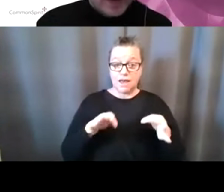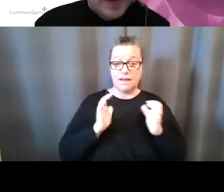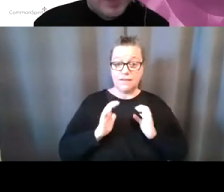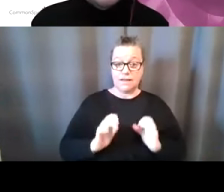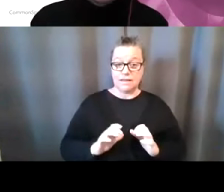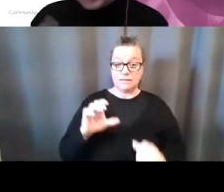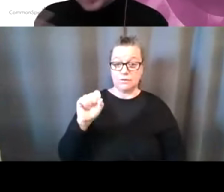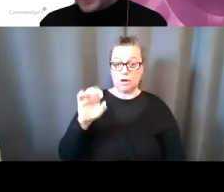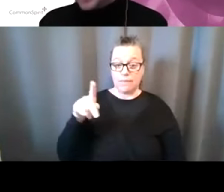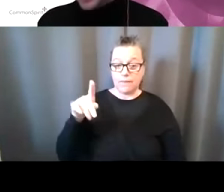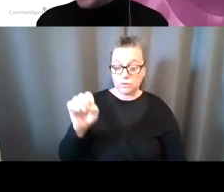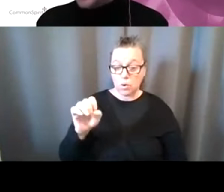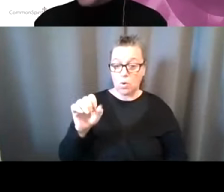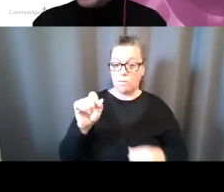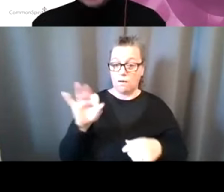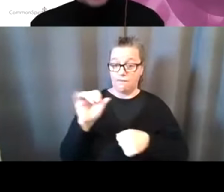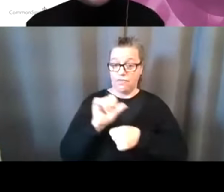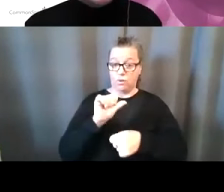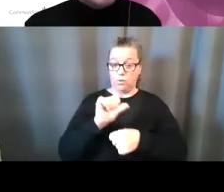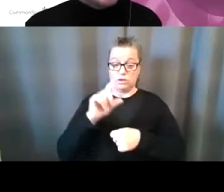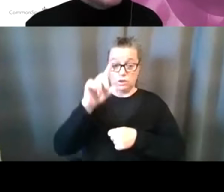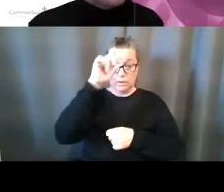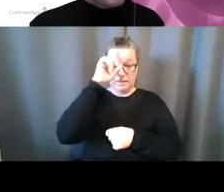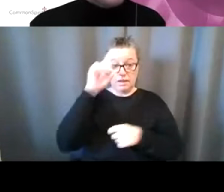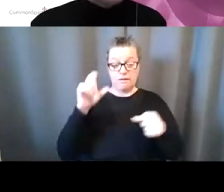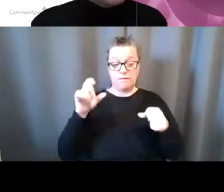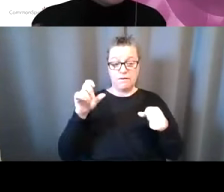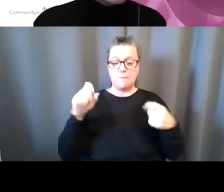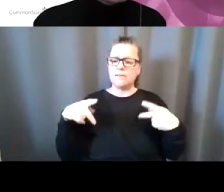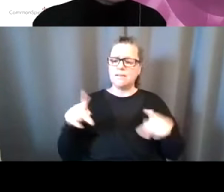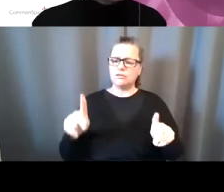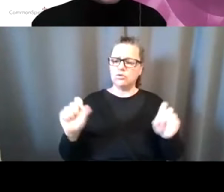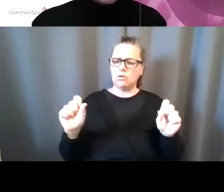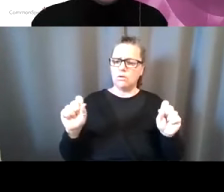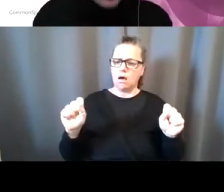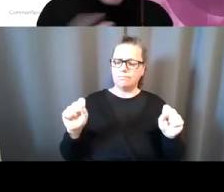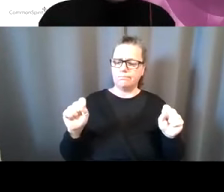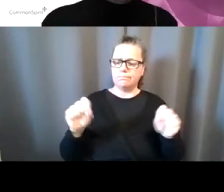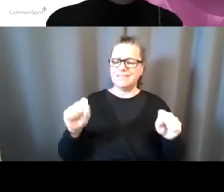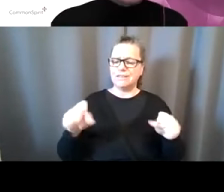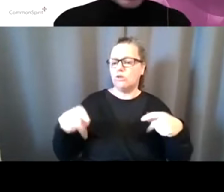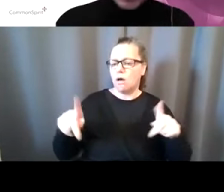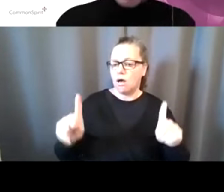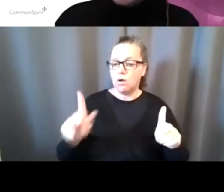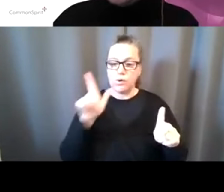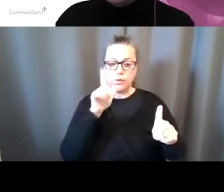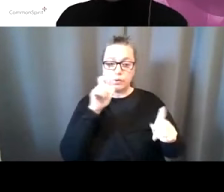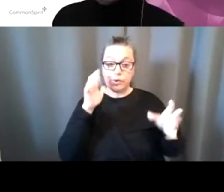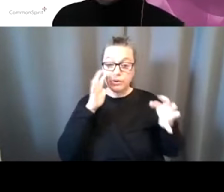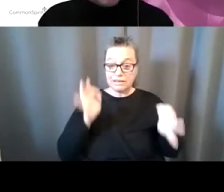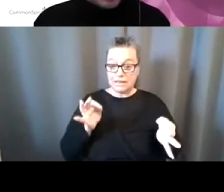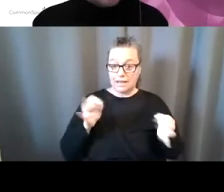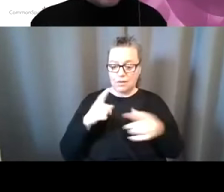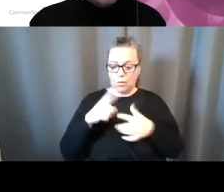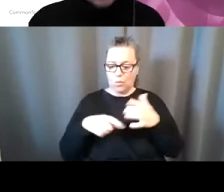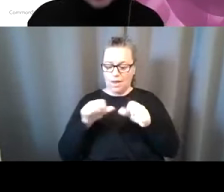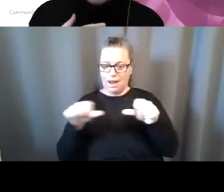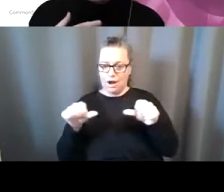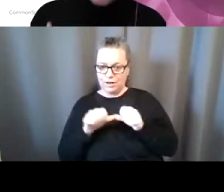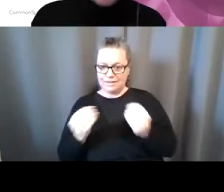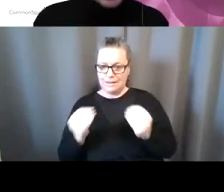work. So when we think about potential opportunities, we think about who gets to decide what areas get to do more Kaizen than